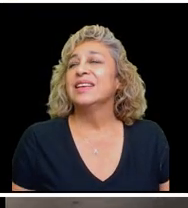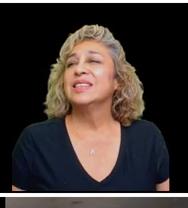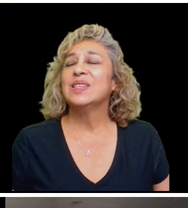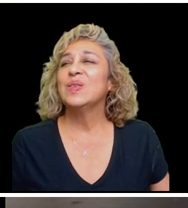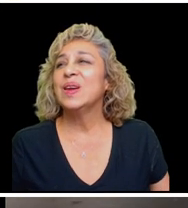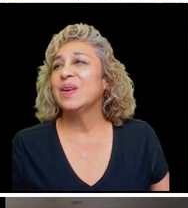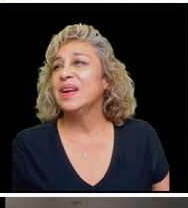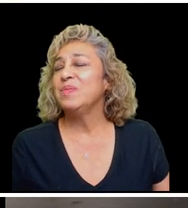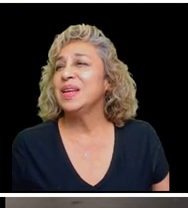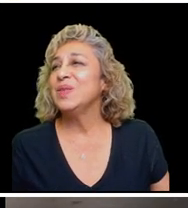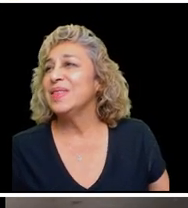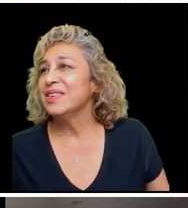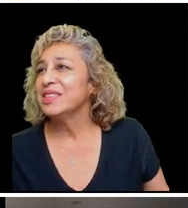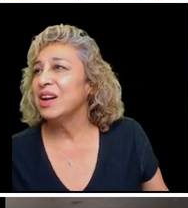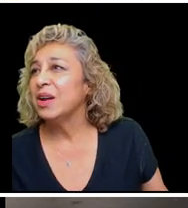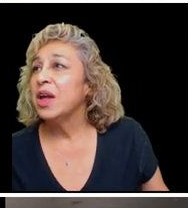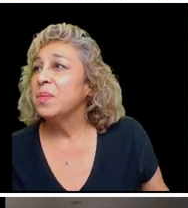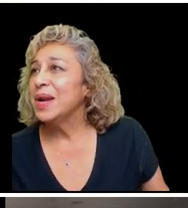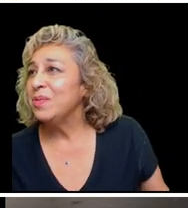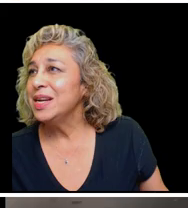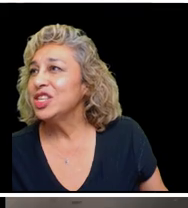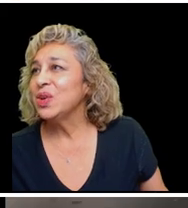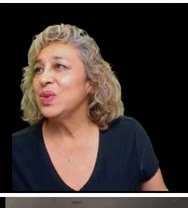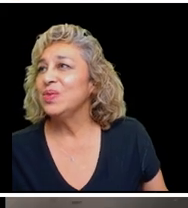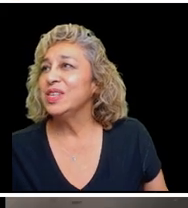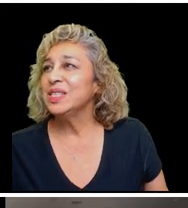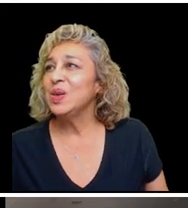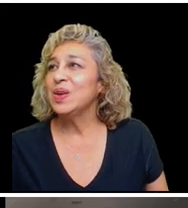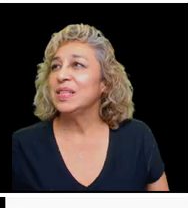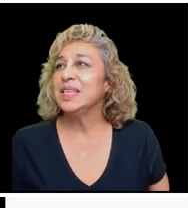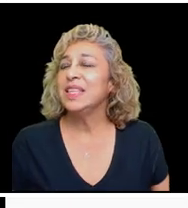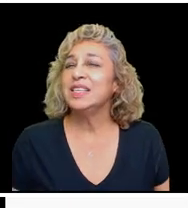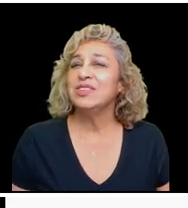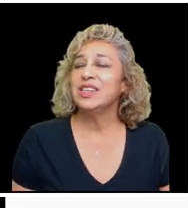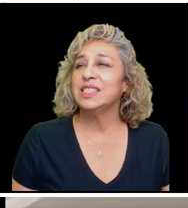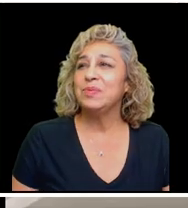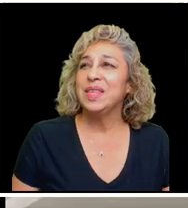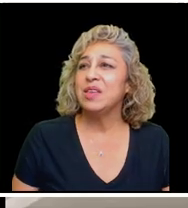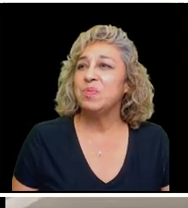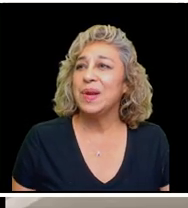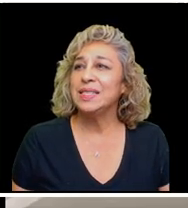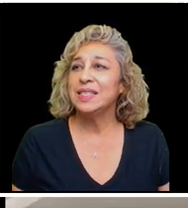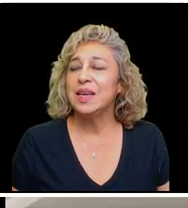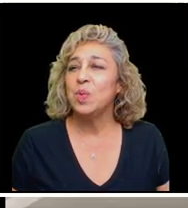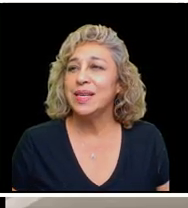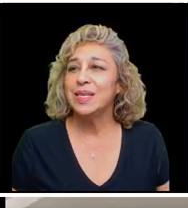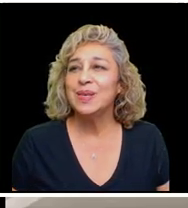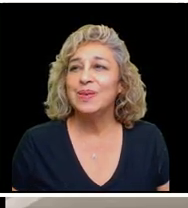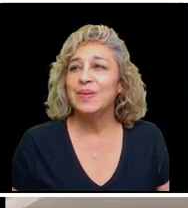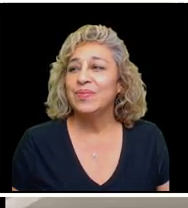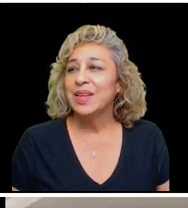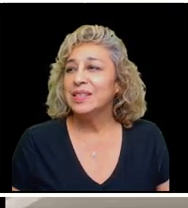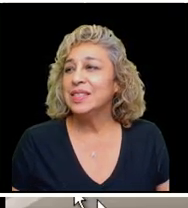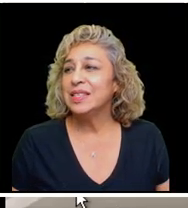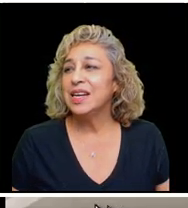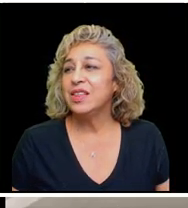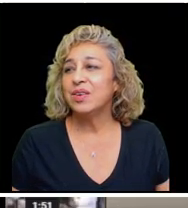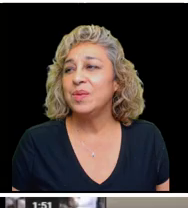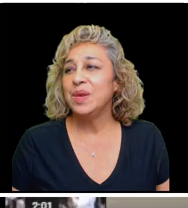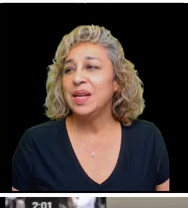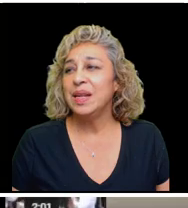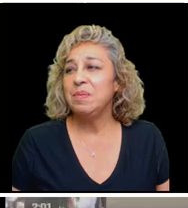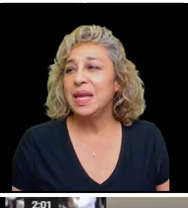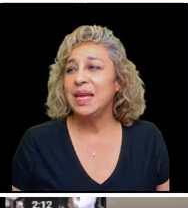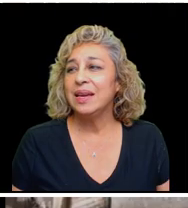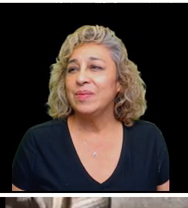so they're gonna be doing their song but I want to show you just so you could see these are just some of the other places he went to this is another